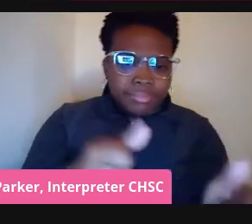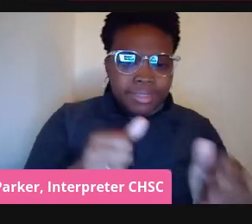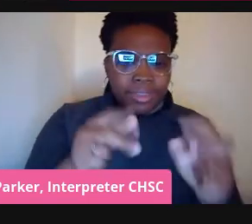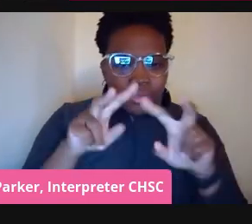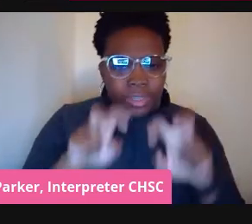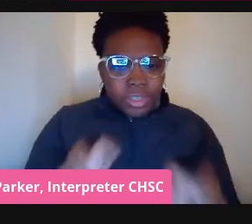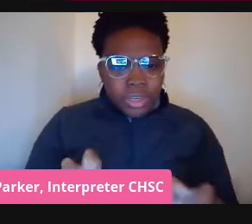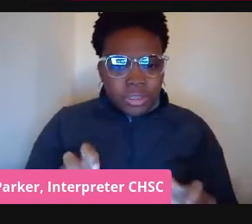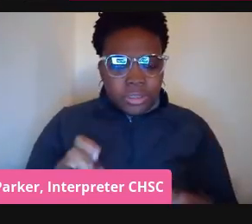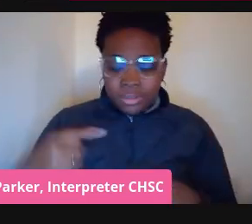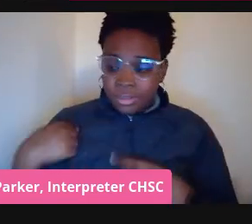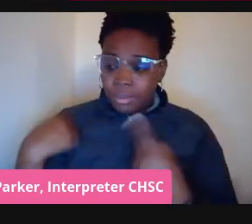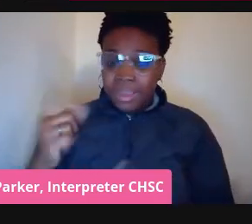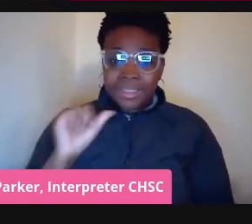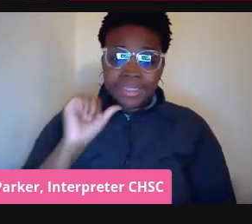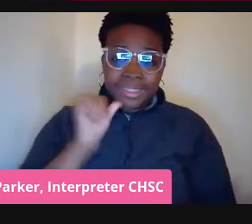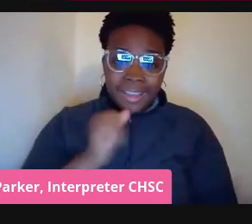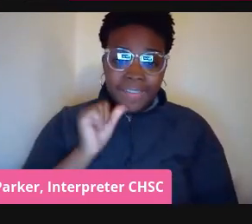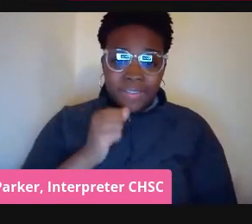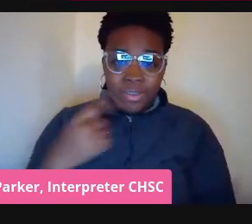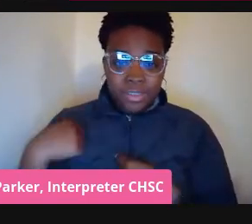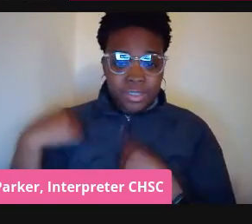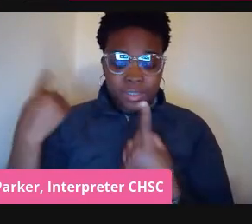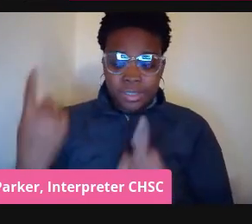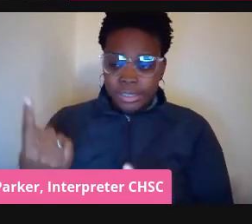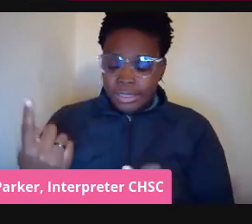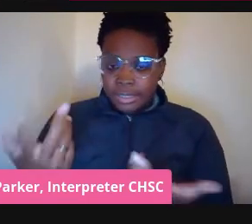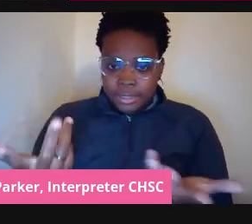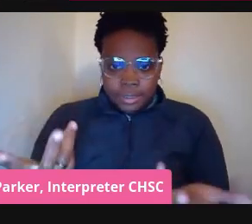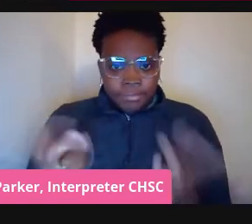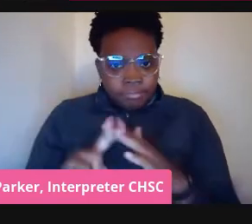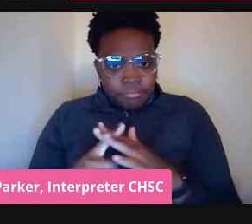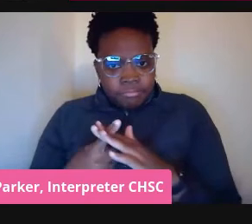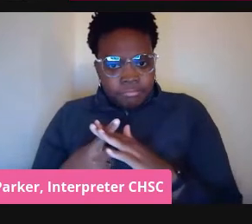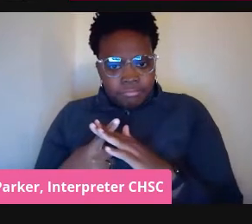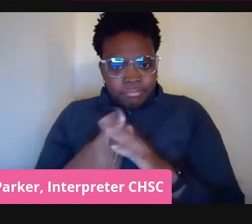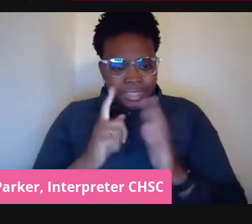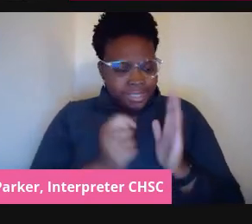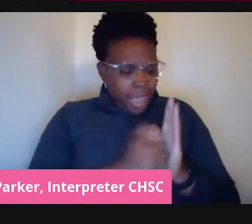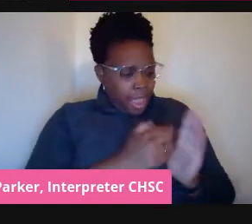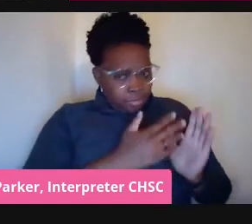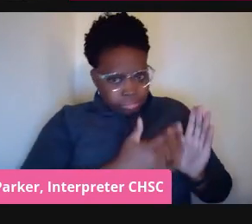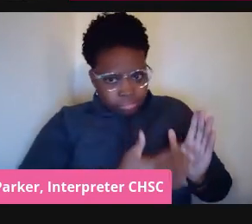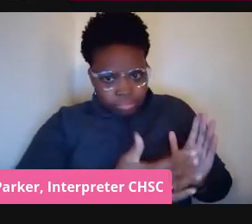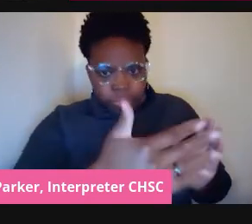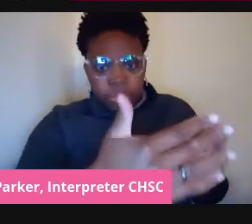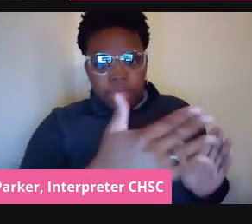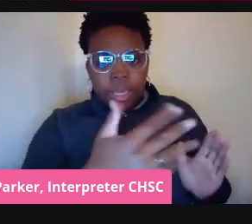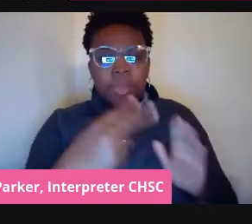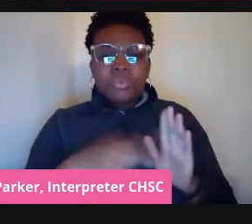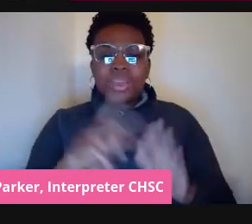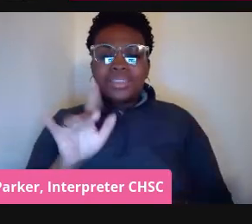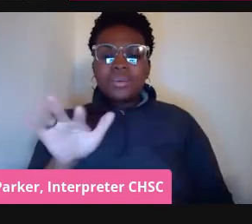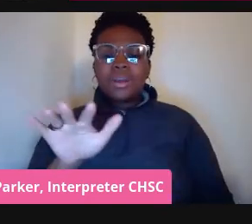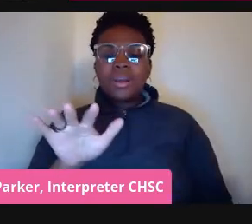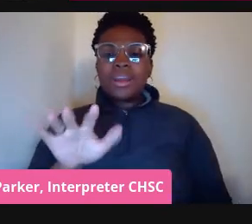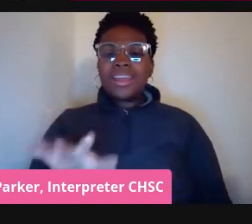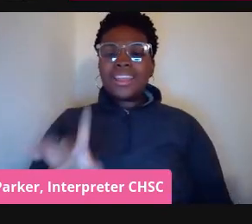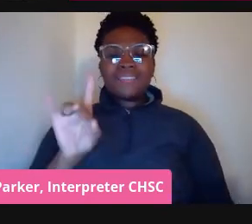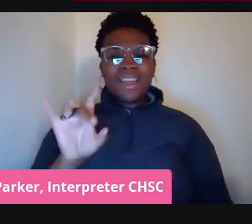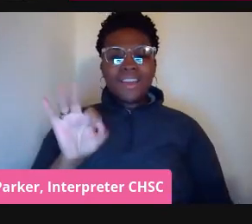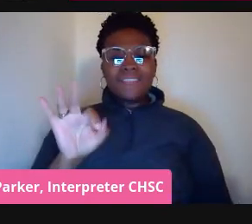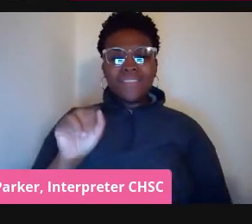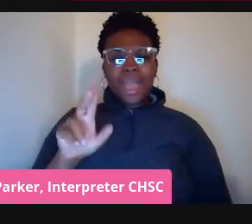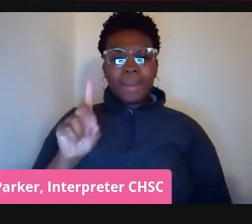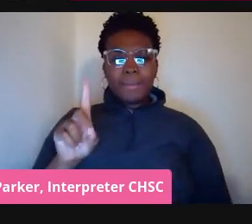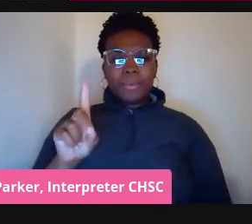been suffering from this since the beginning of time, I think I read somewhere that they found fibroids maybe in some